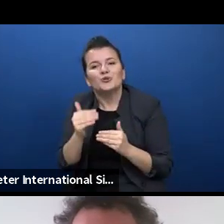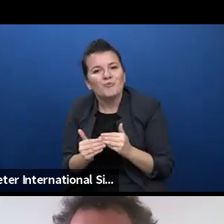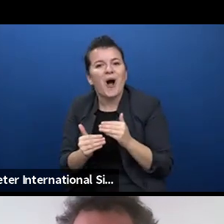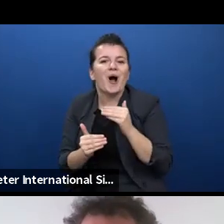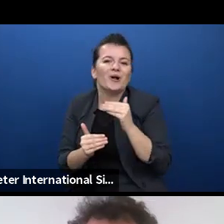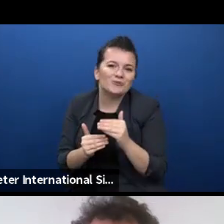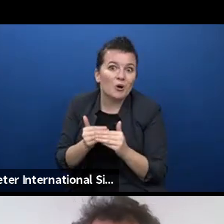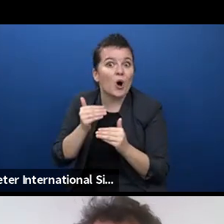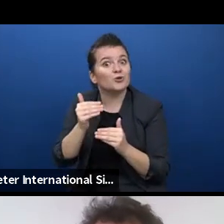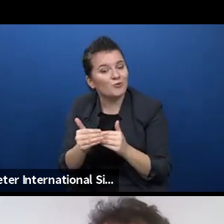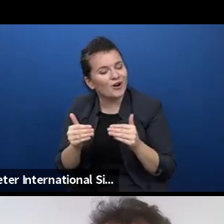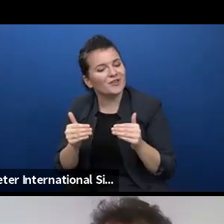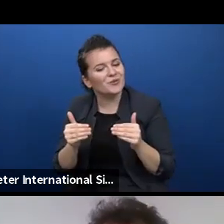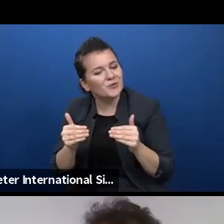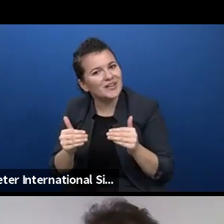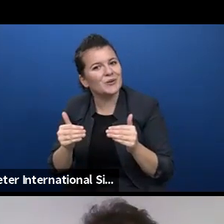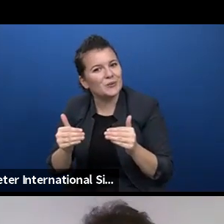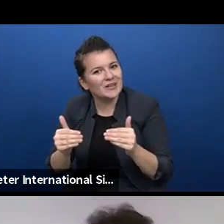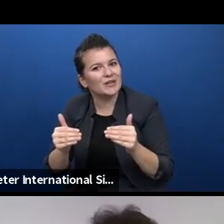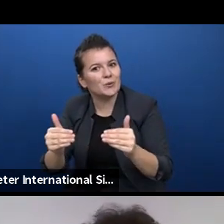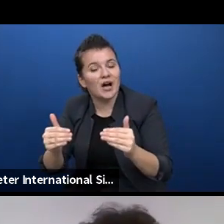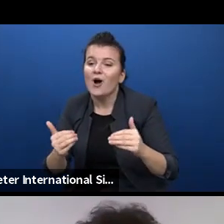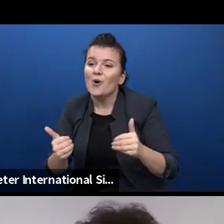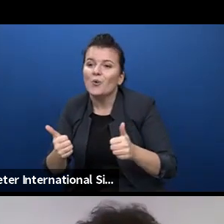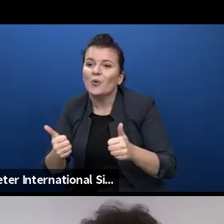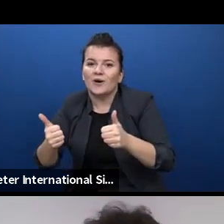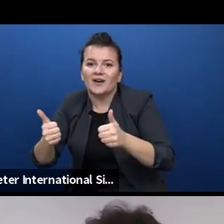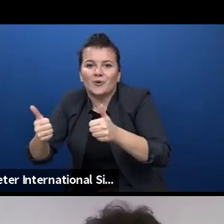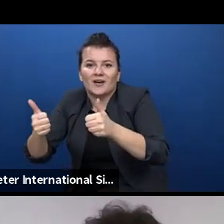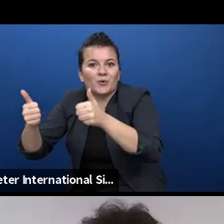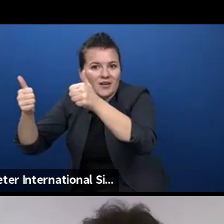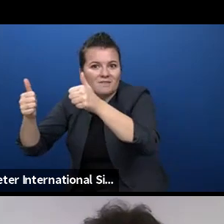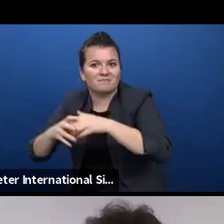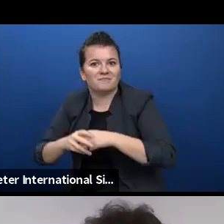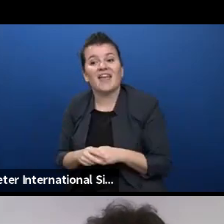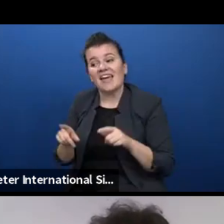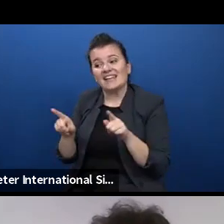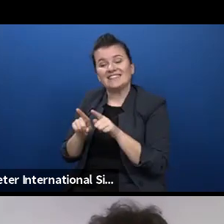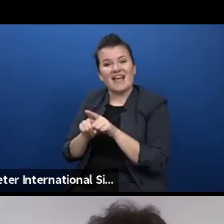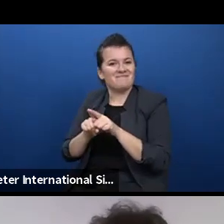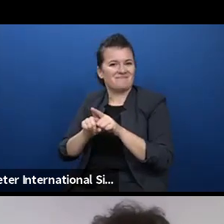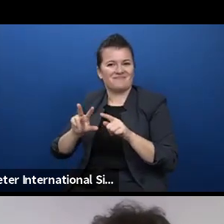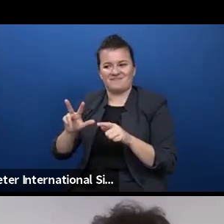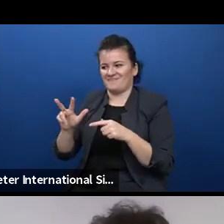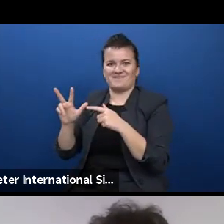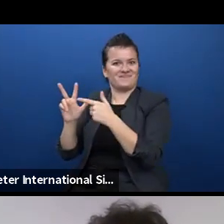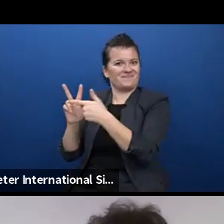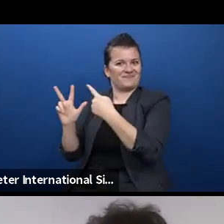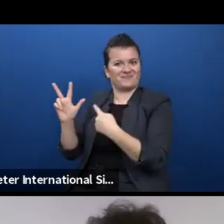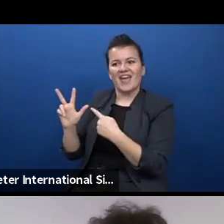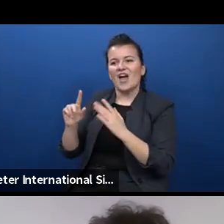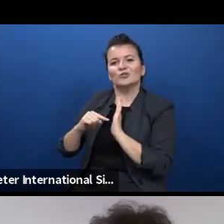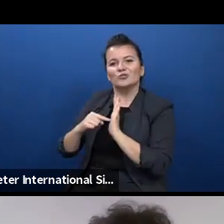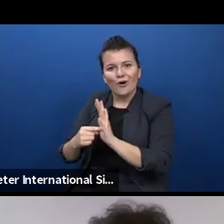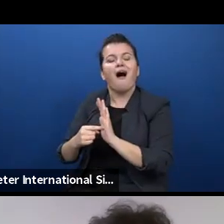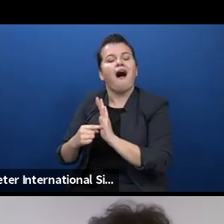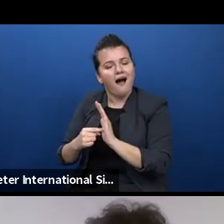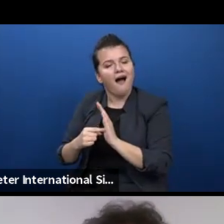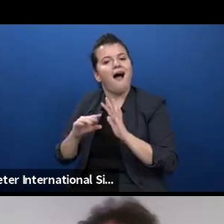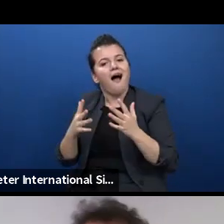added a few small steps to this big challenge that is before us. And